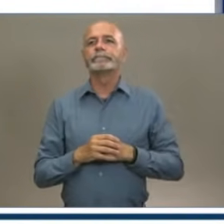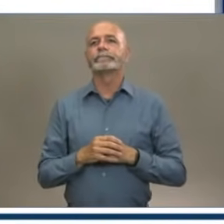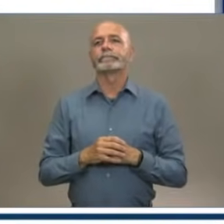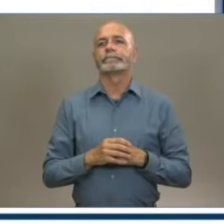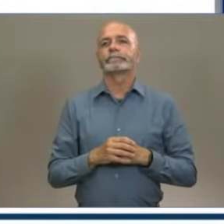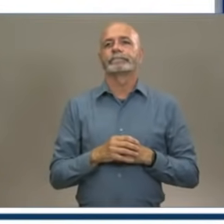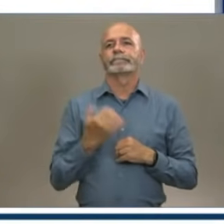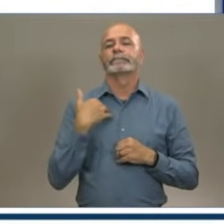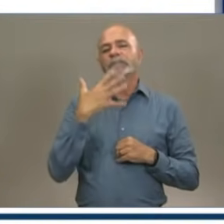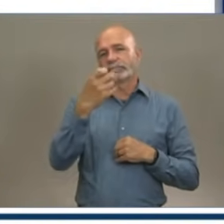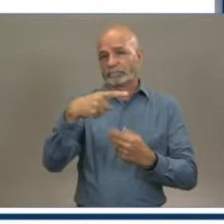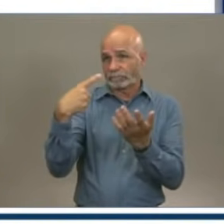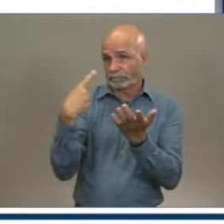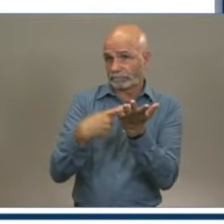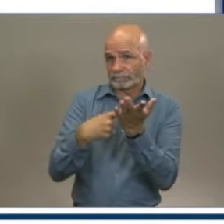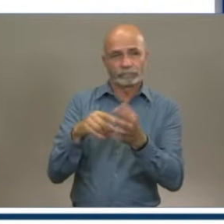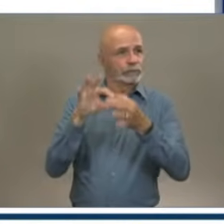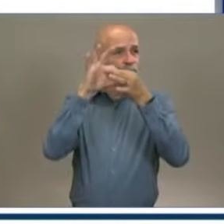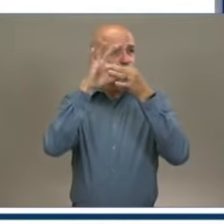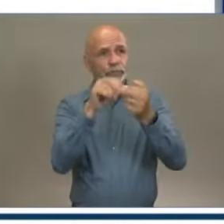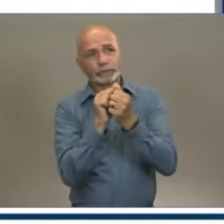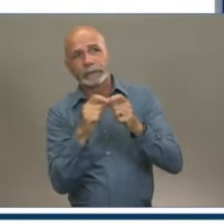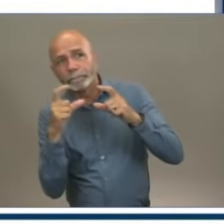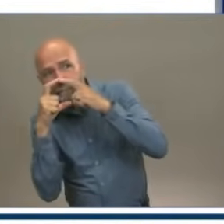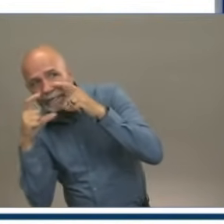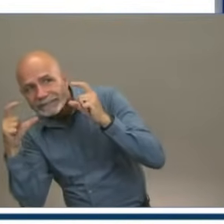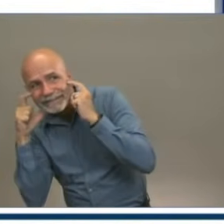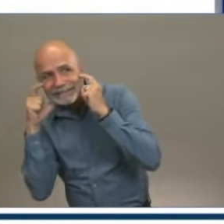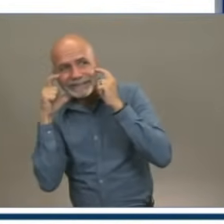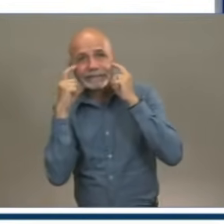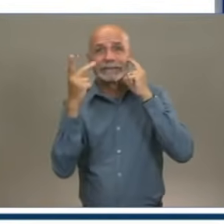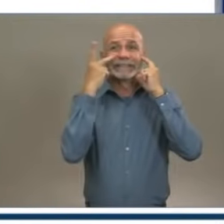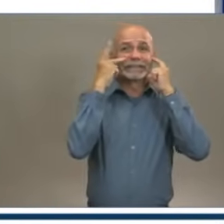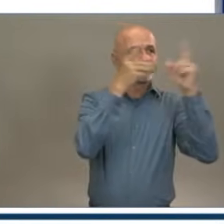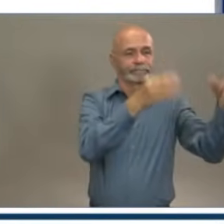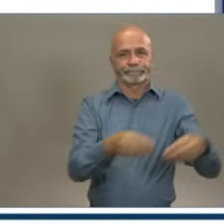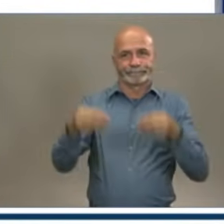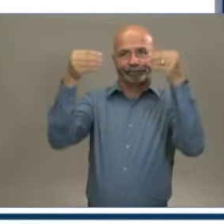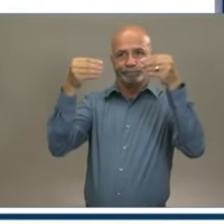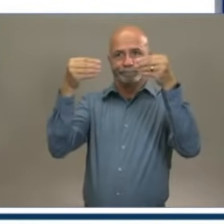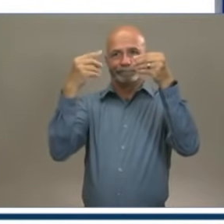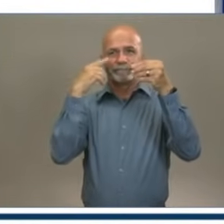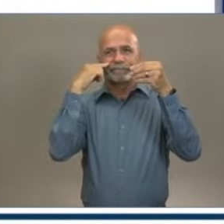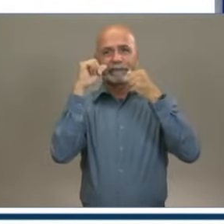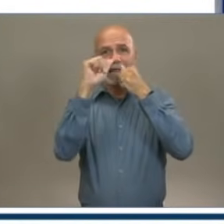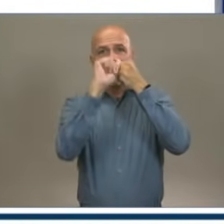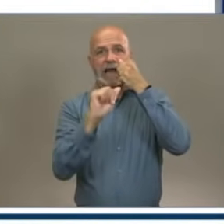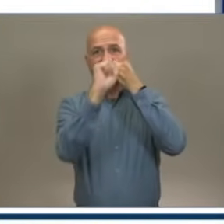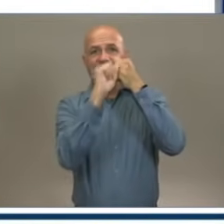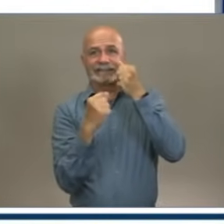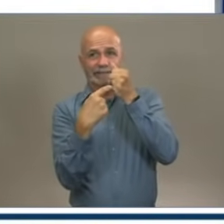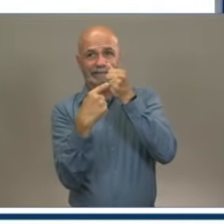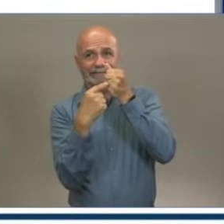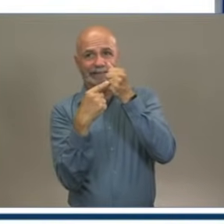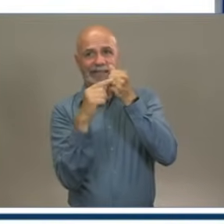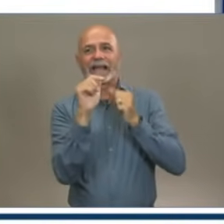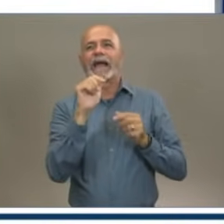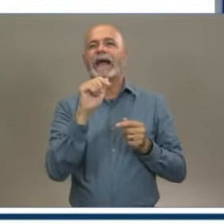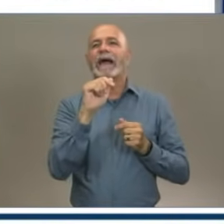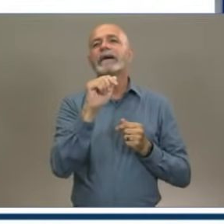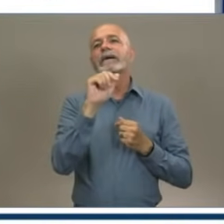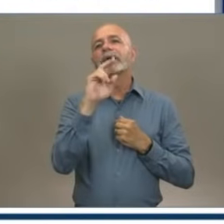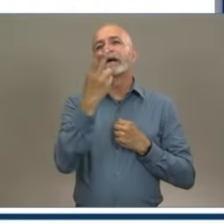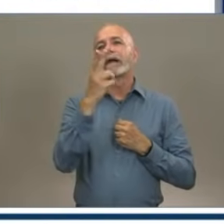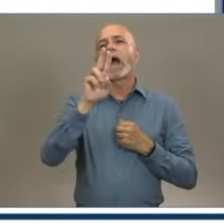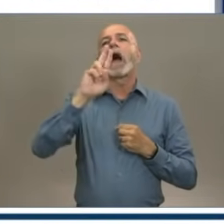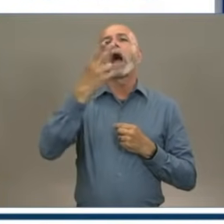the masks we're wearing today are actually from the Antigonish Highland Games Society. And every year the Society puts together